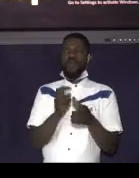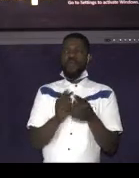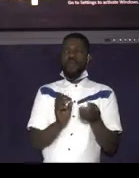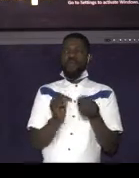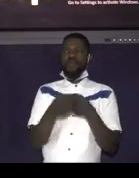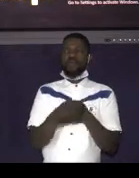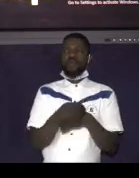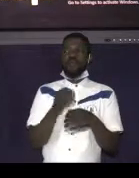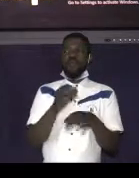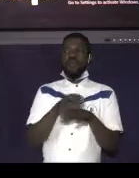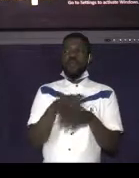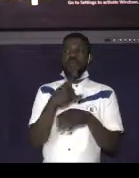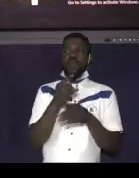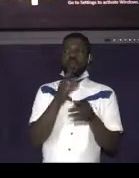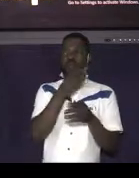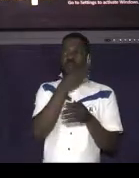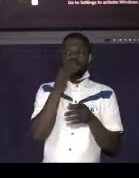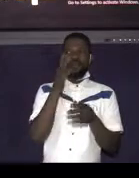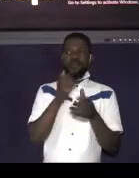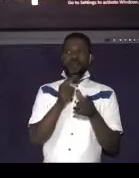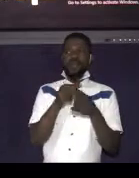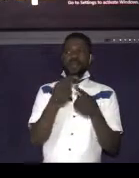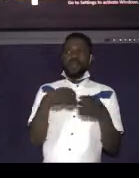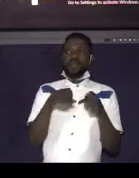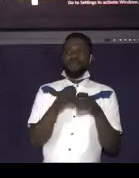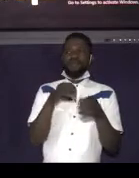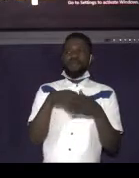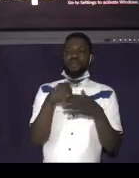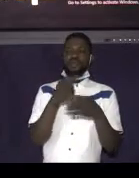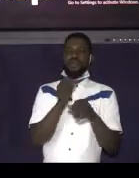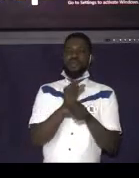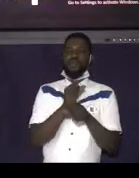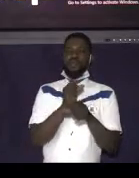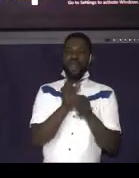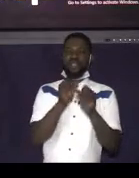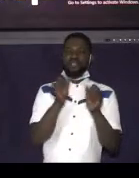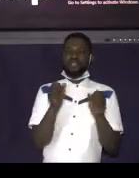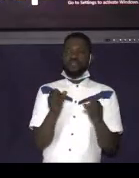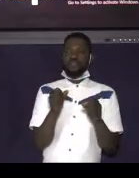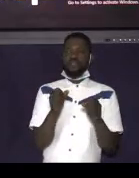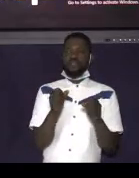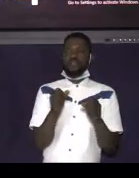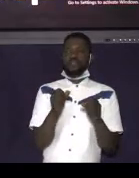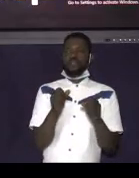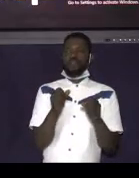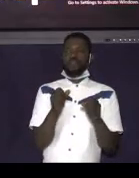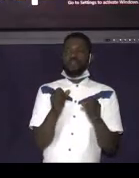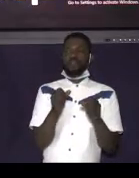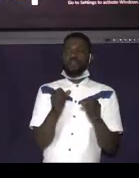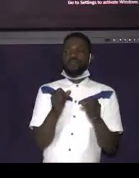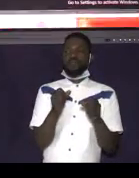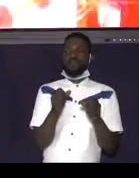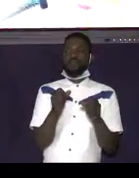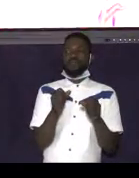or office, on the farm, or even in the workshop. So work could be